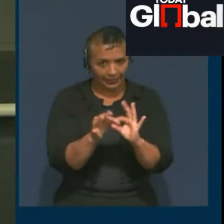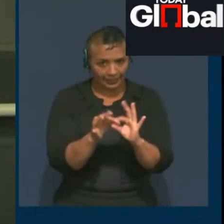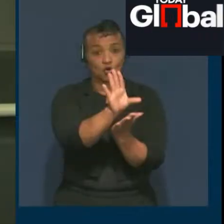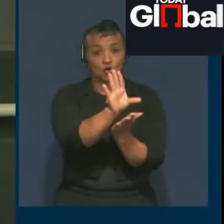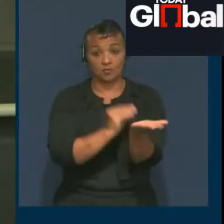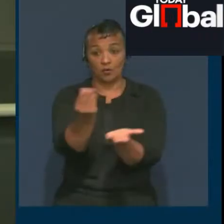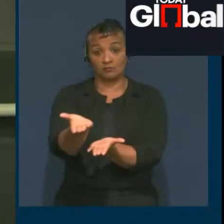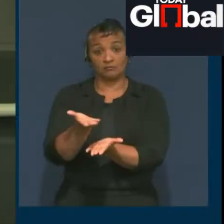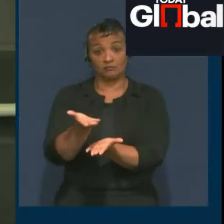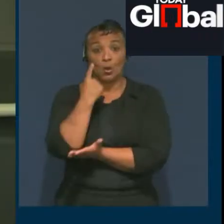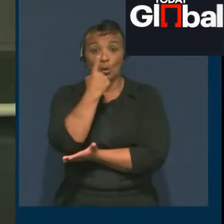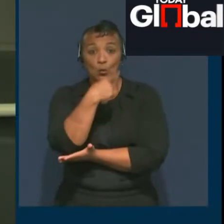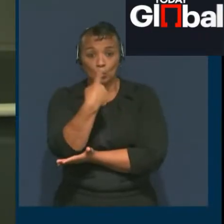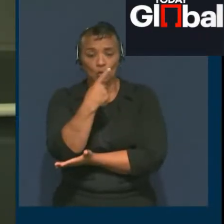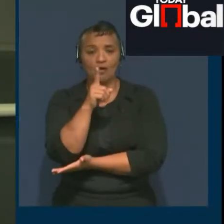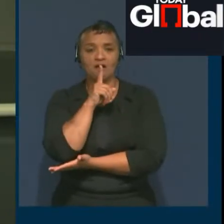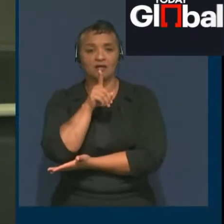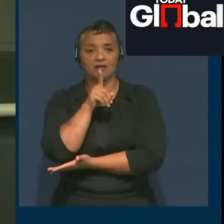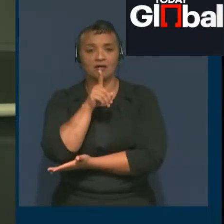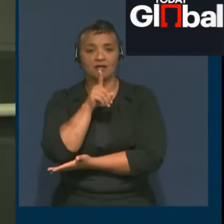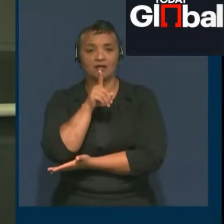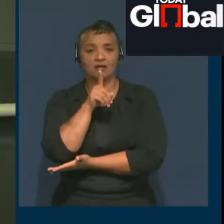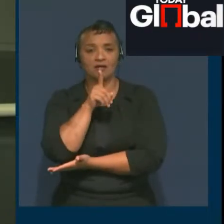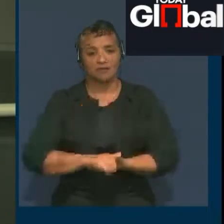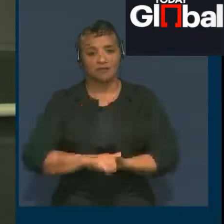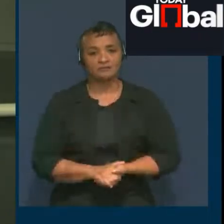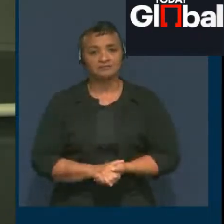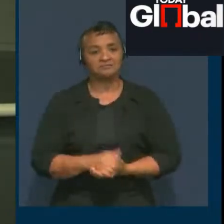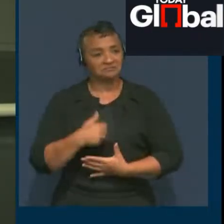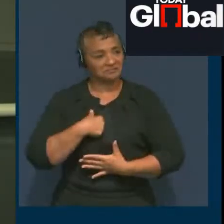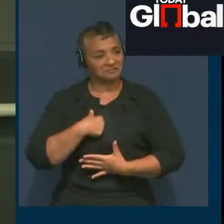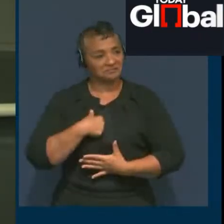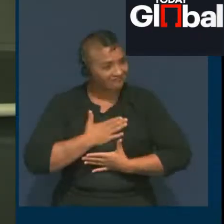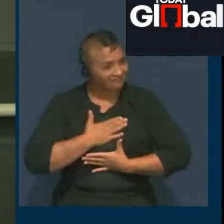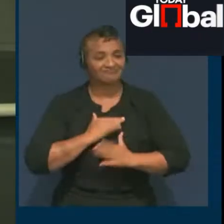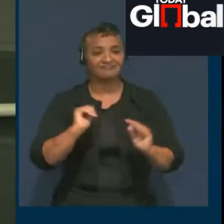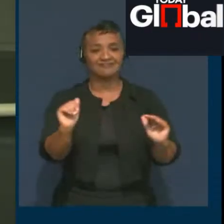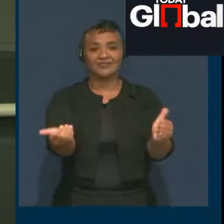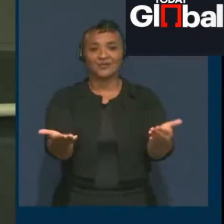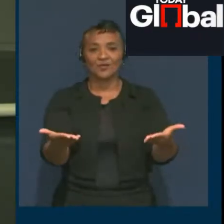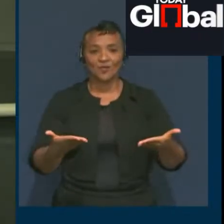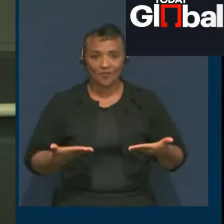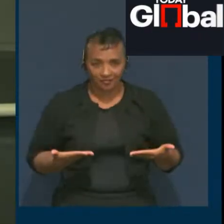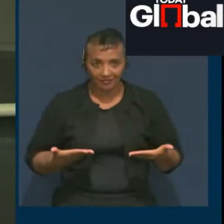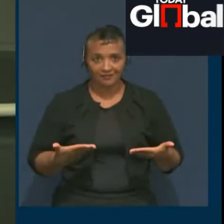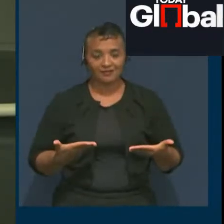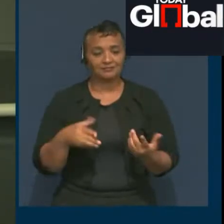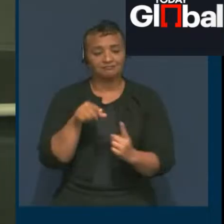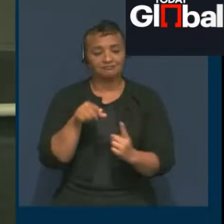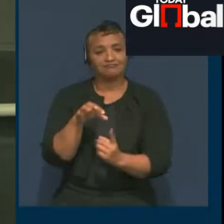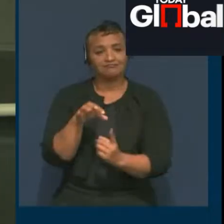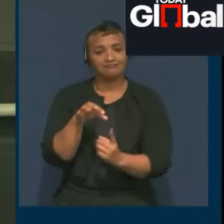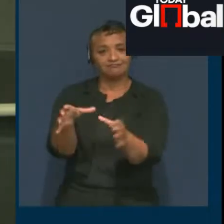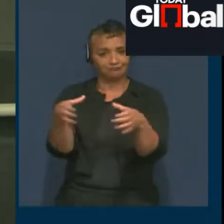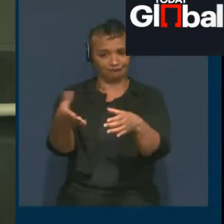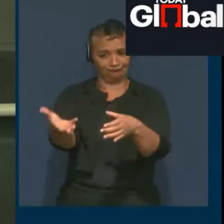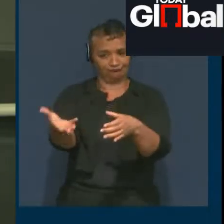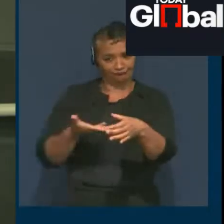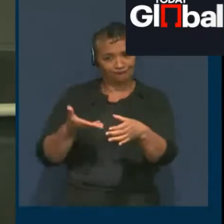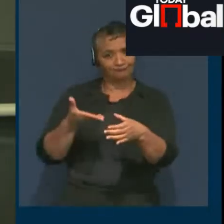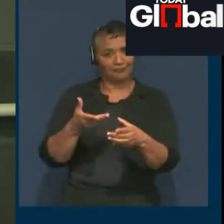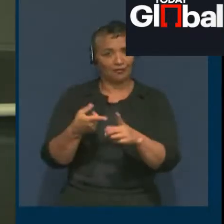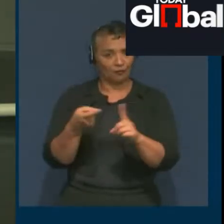Qatar. I have the honor to warmly welcome the distinguished delegation of Qatar,